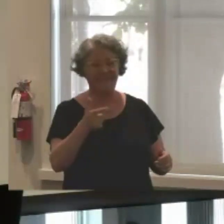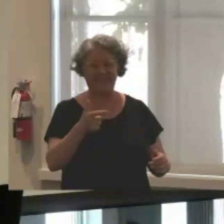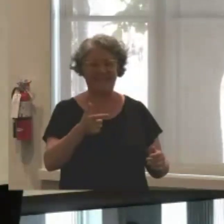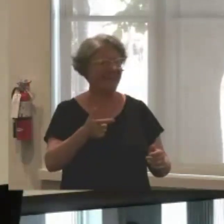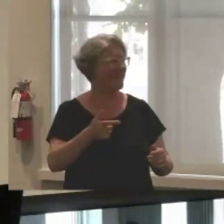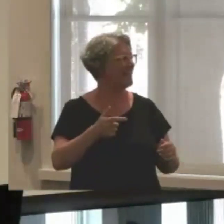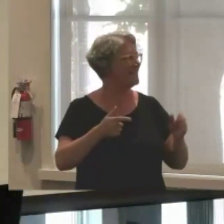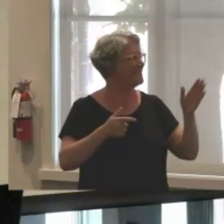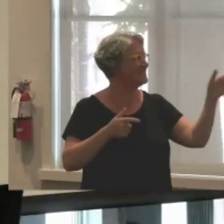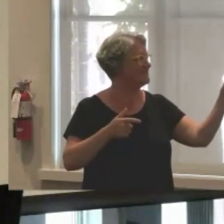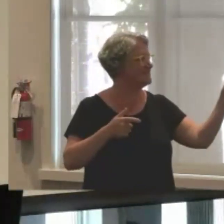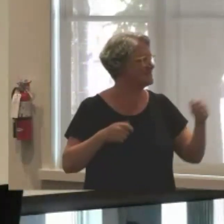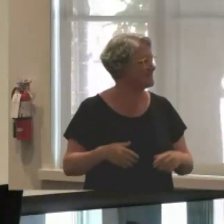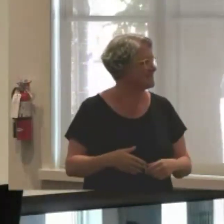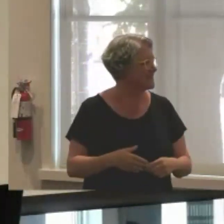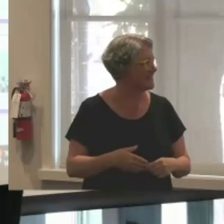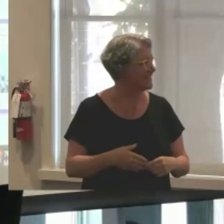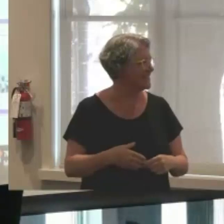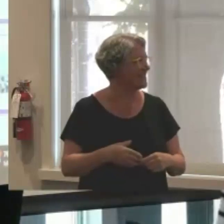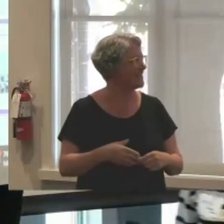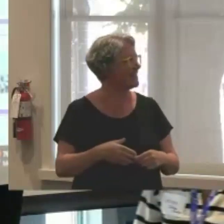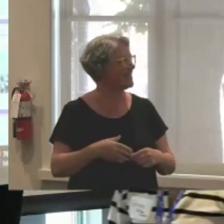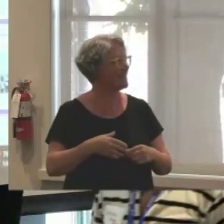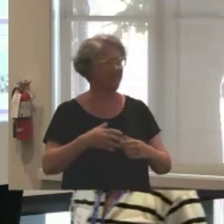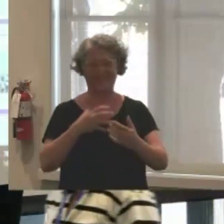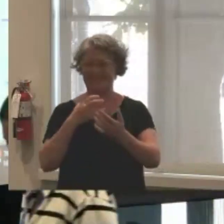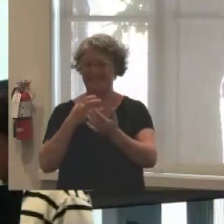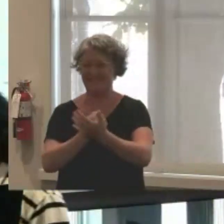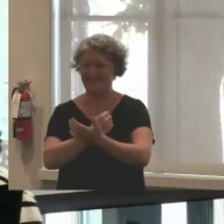Strides Toronto to talk about